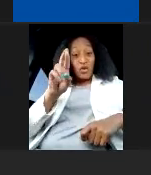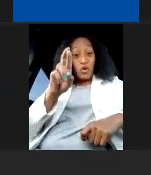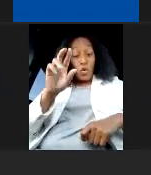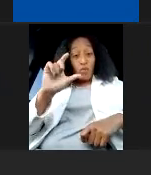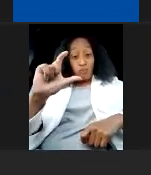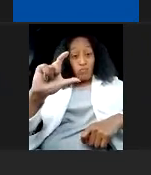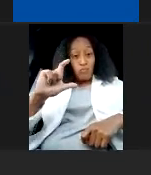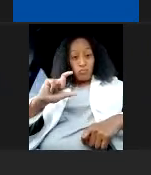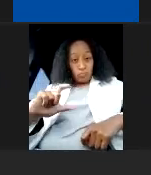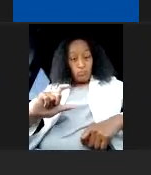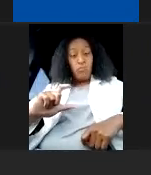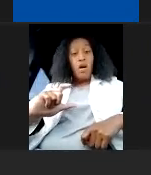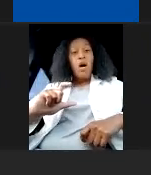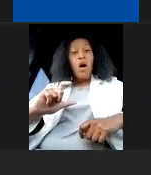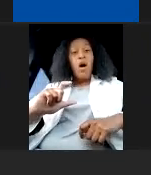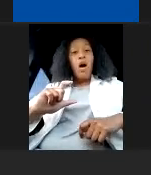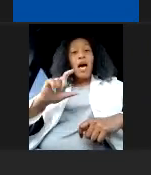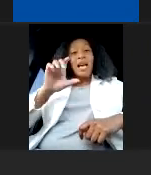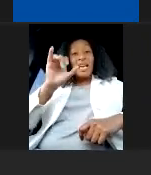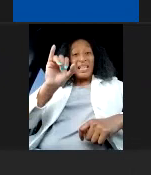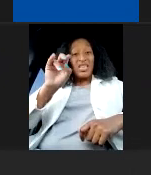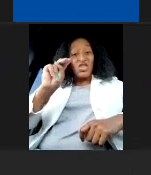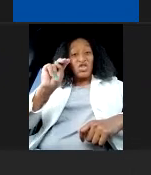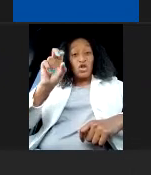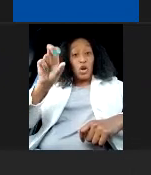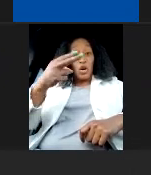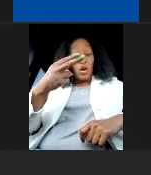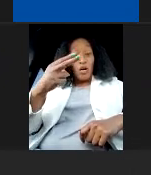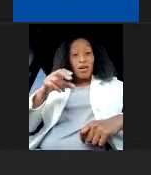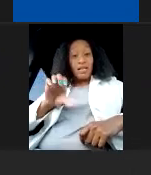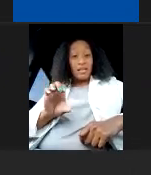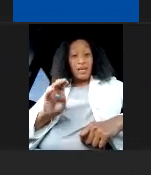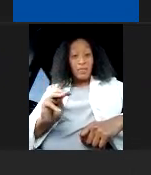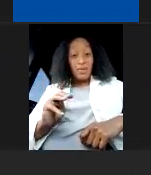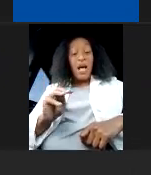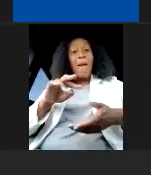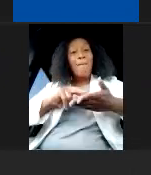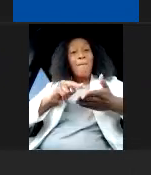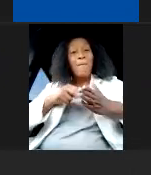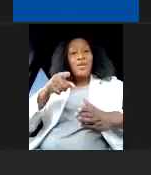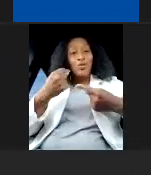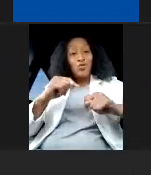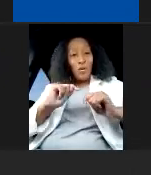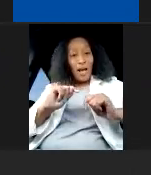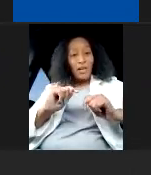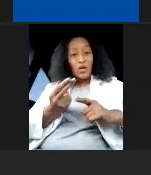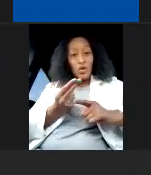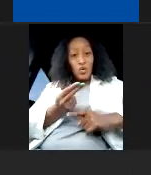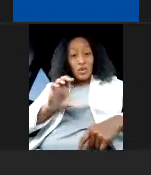bottom, it means you're trying to convert from centimeters to inches.